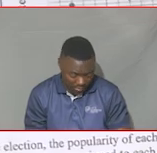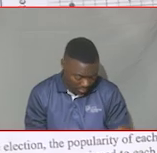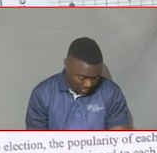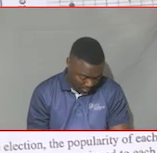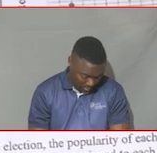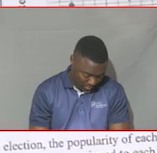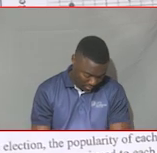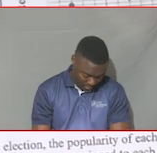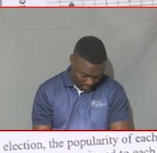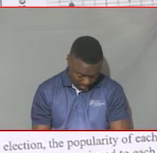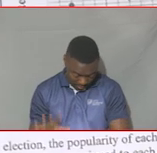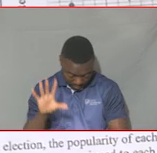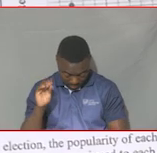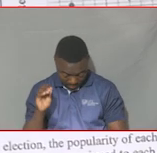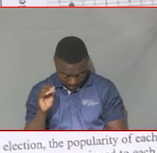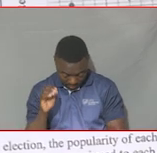50,